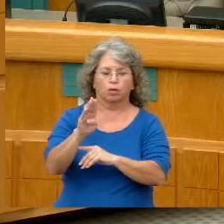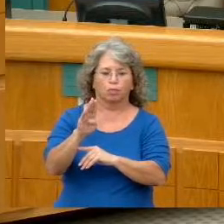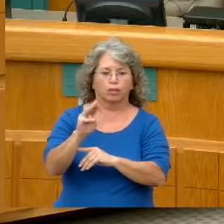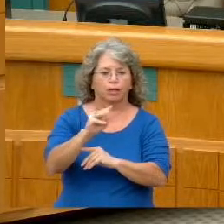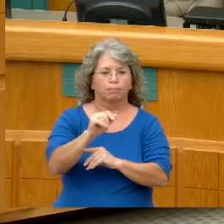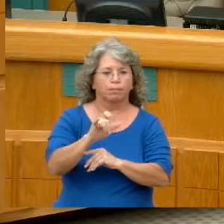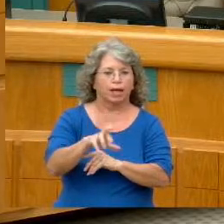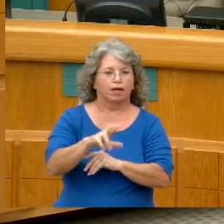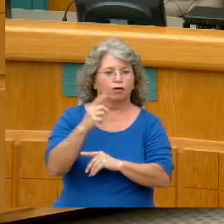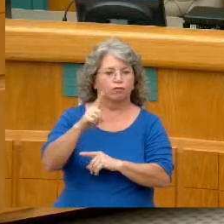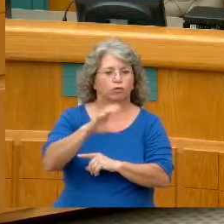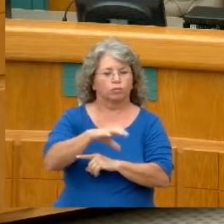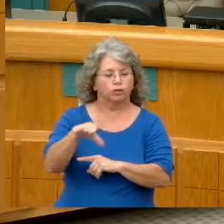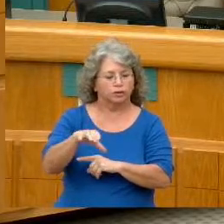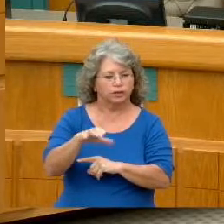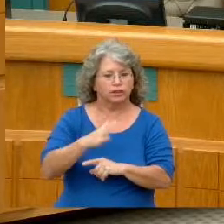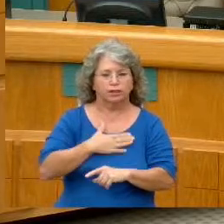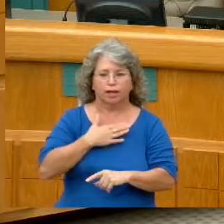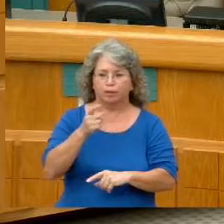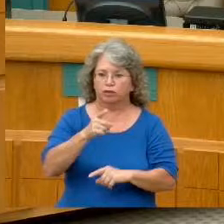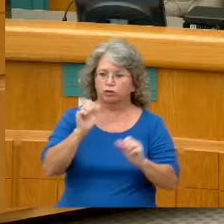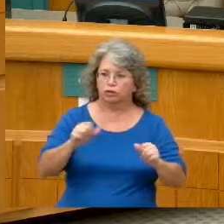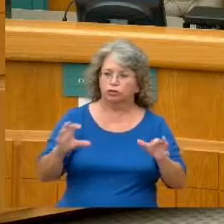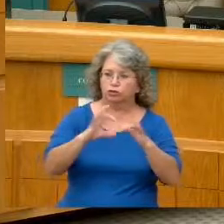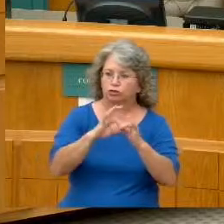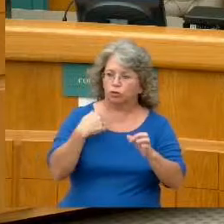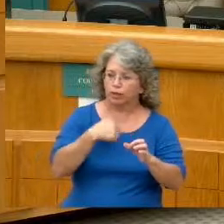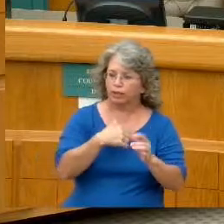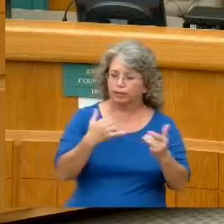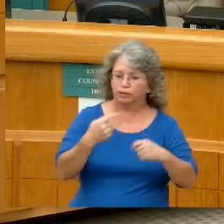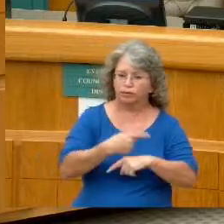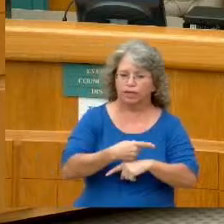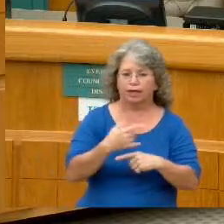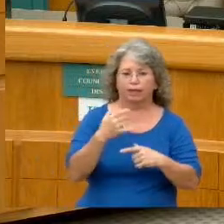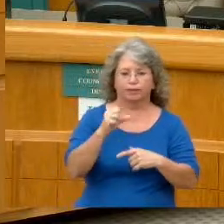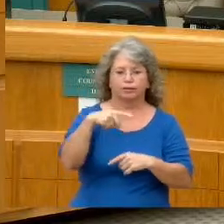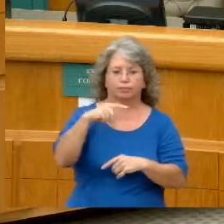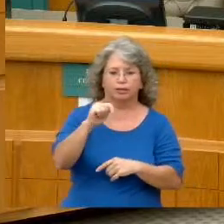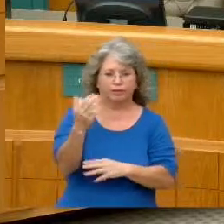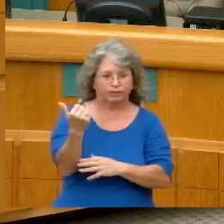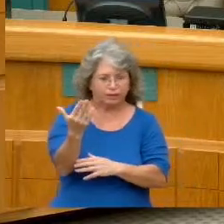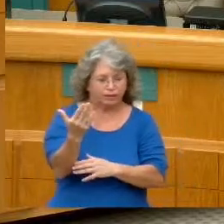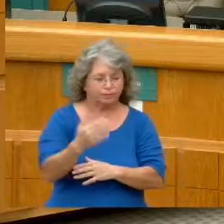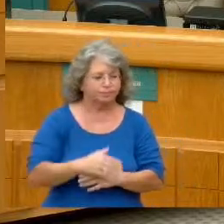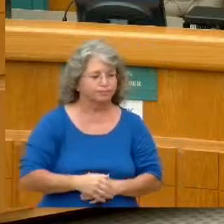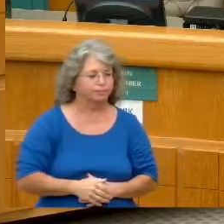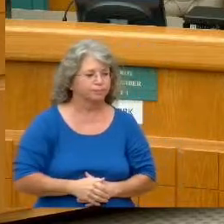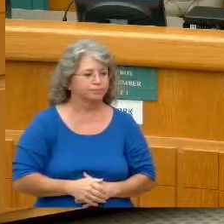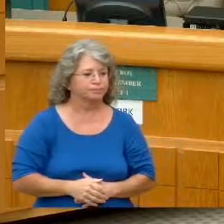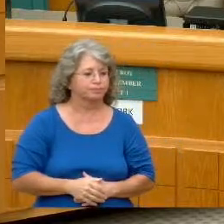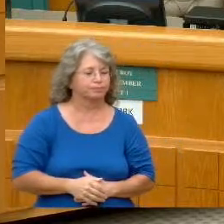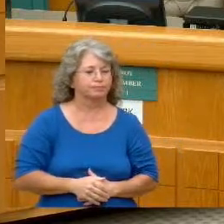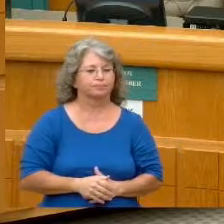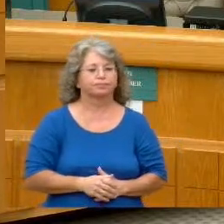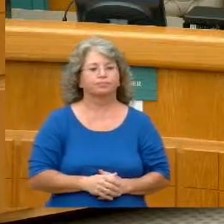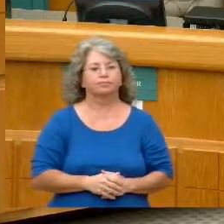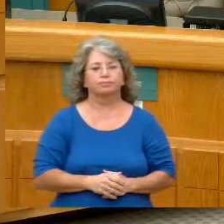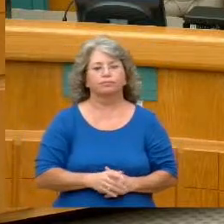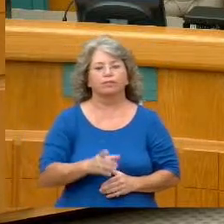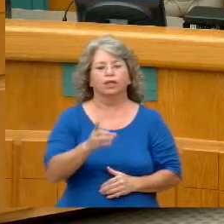Christi. We're glad for you to join us today on September the 15th.